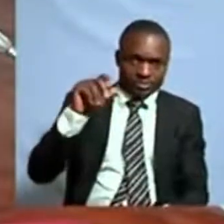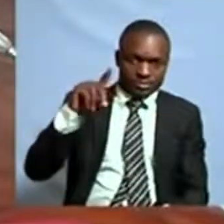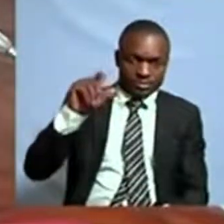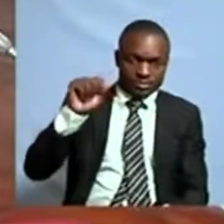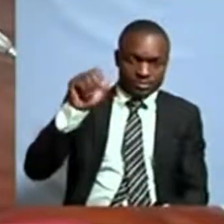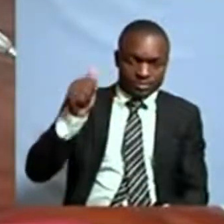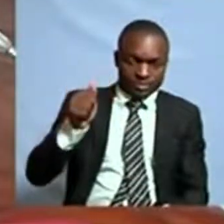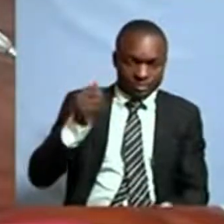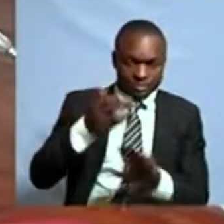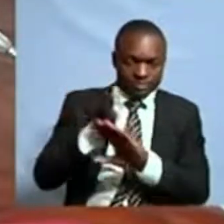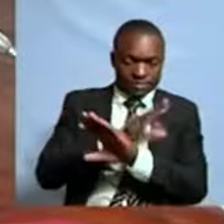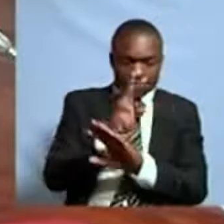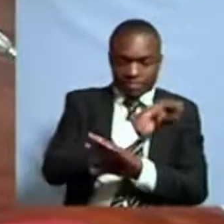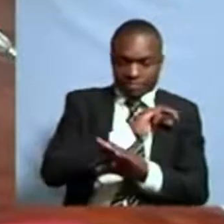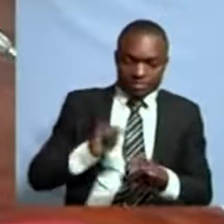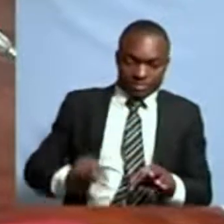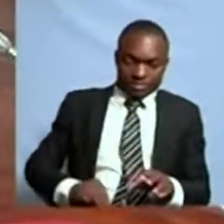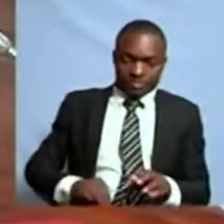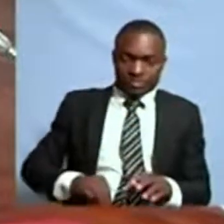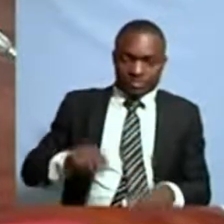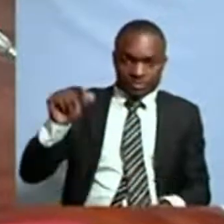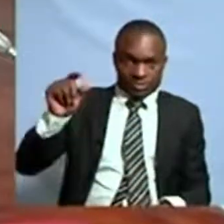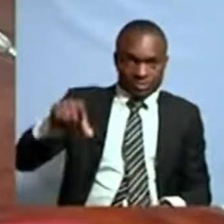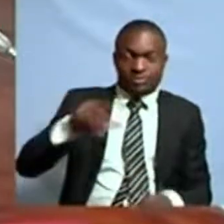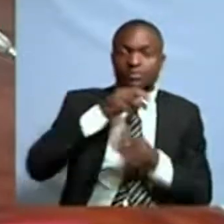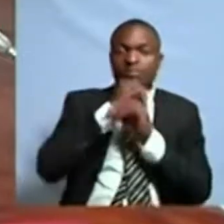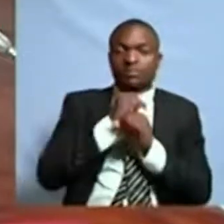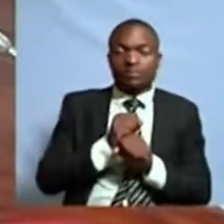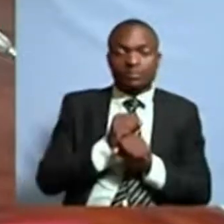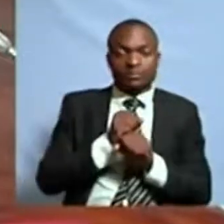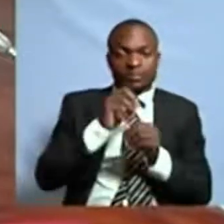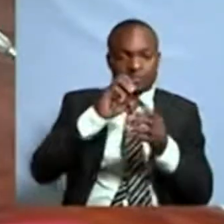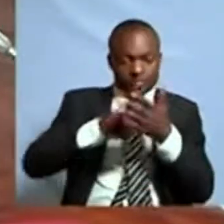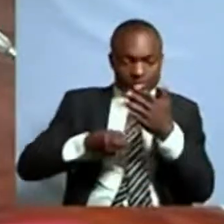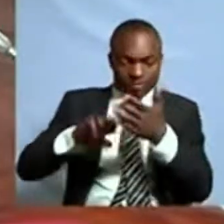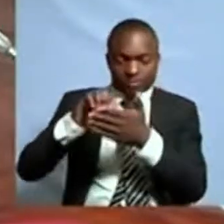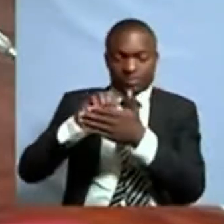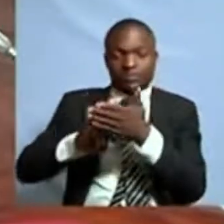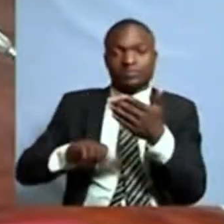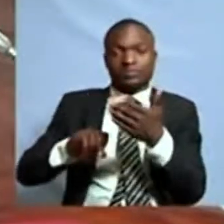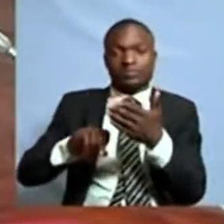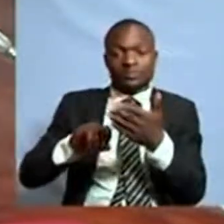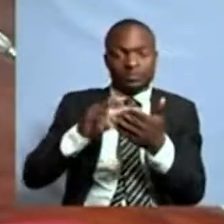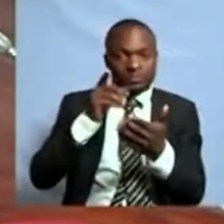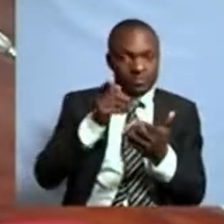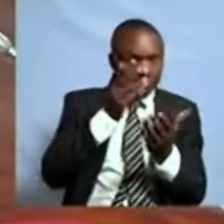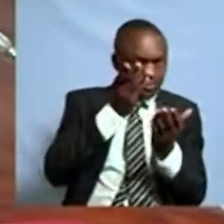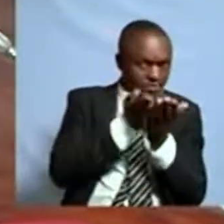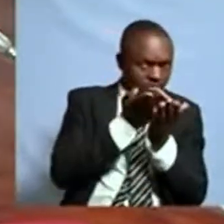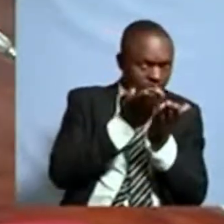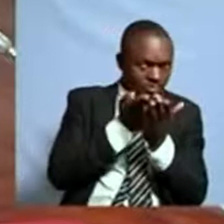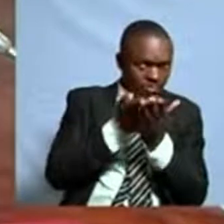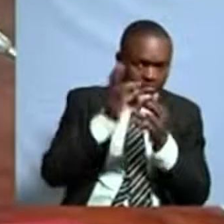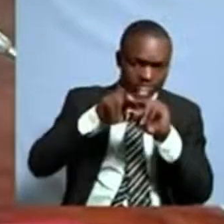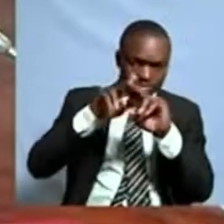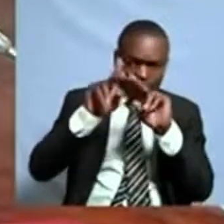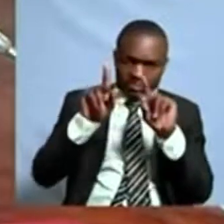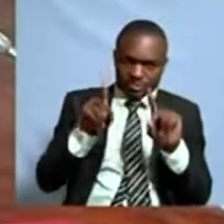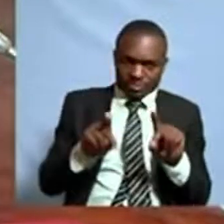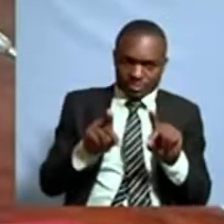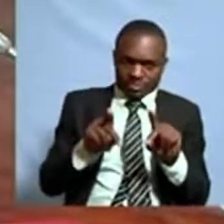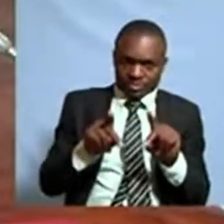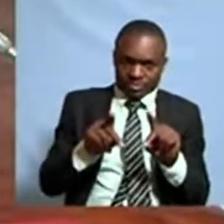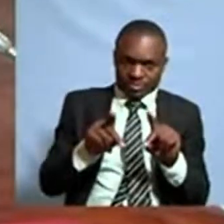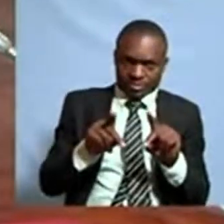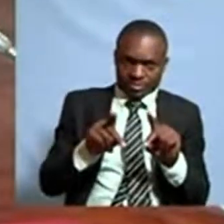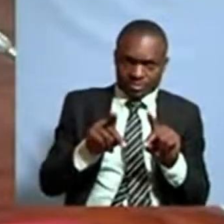for age benefit withdrawal. And to this effect, we are proposing, Chair, that a